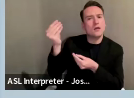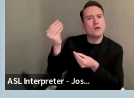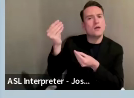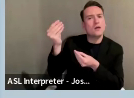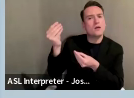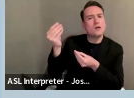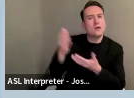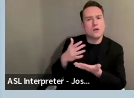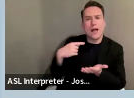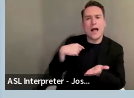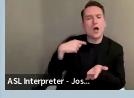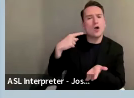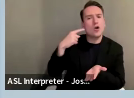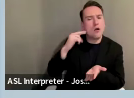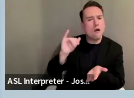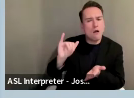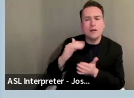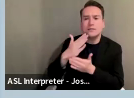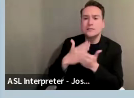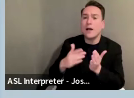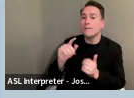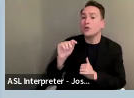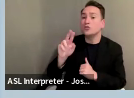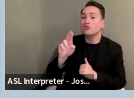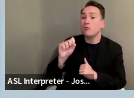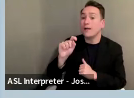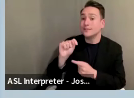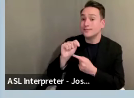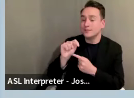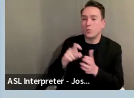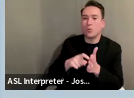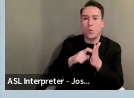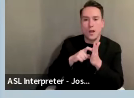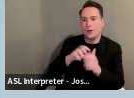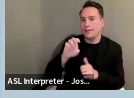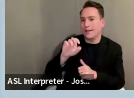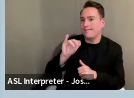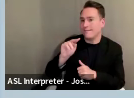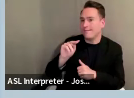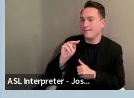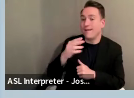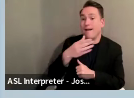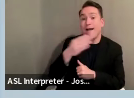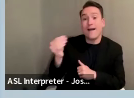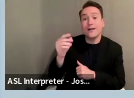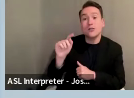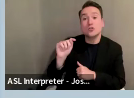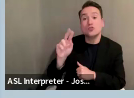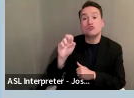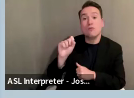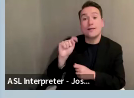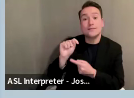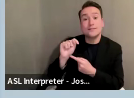I heard some trust requiring EIN and the trust is